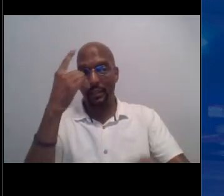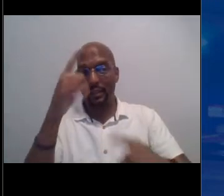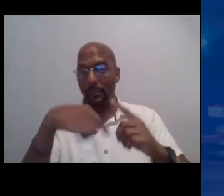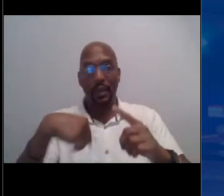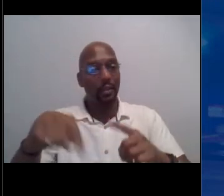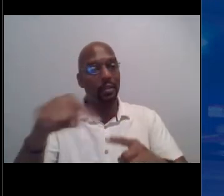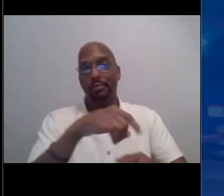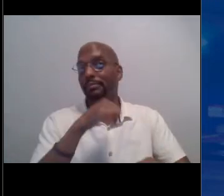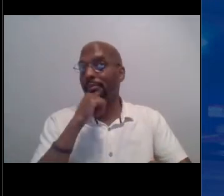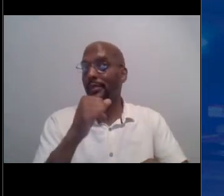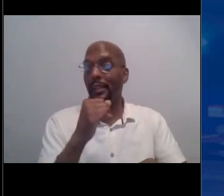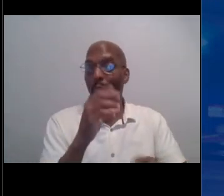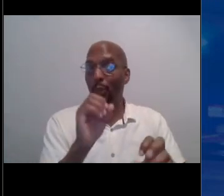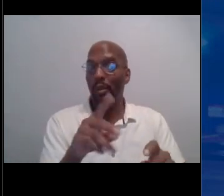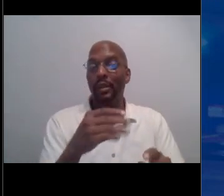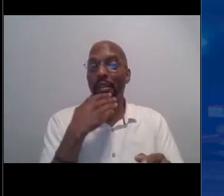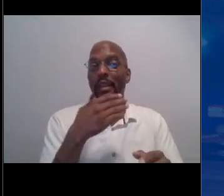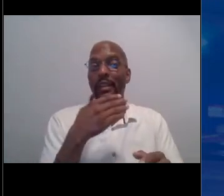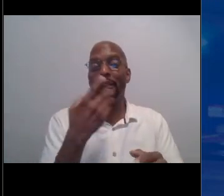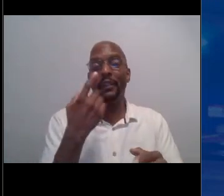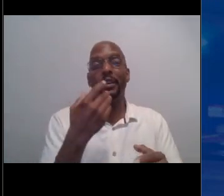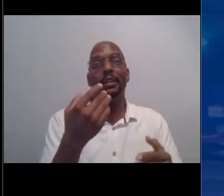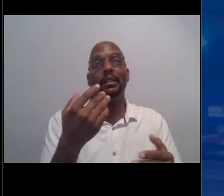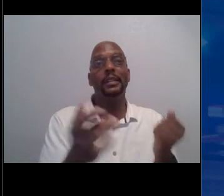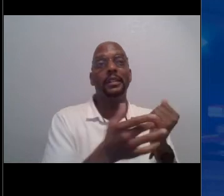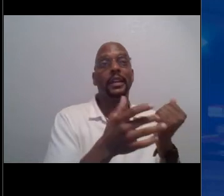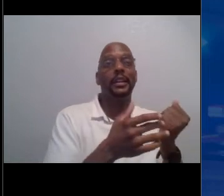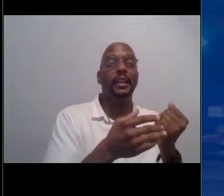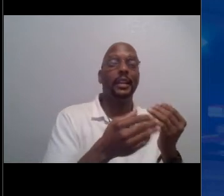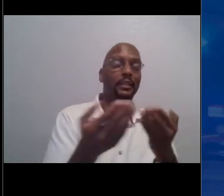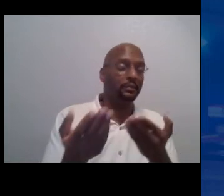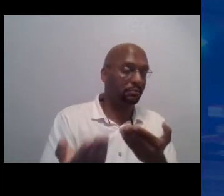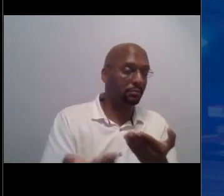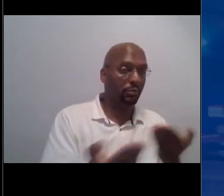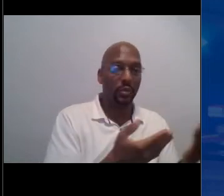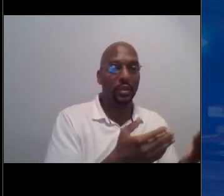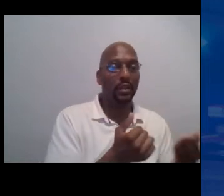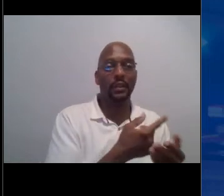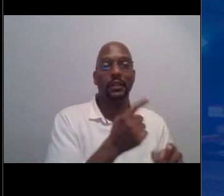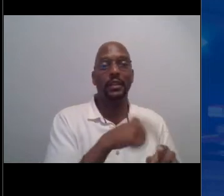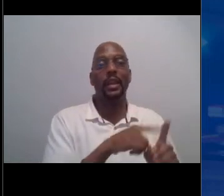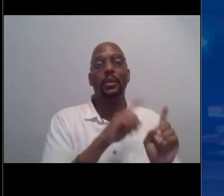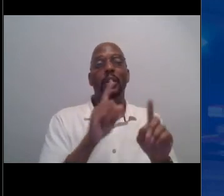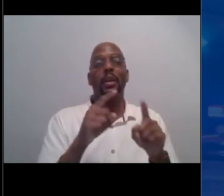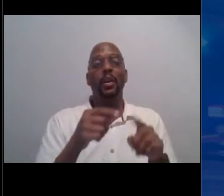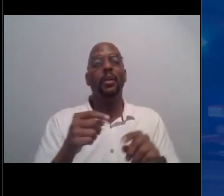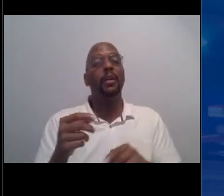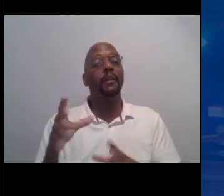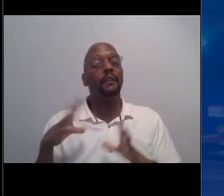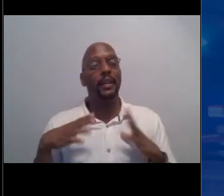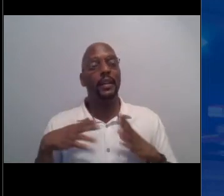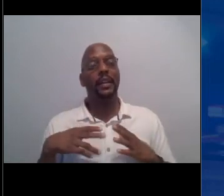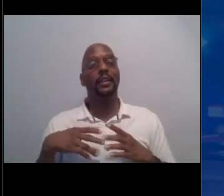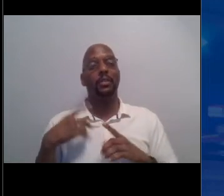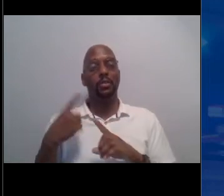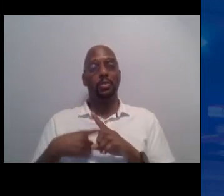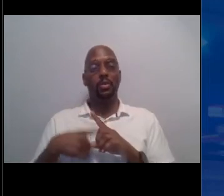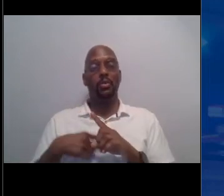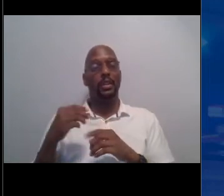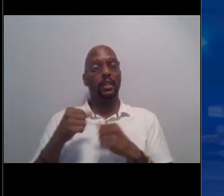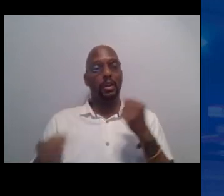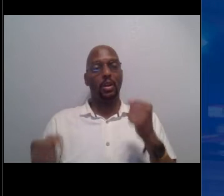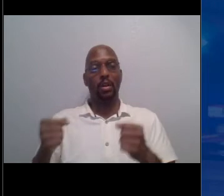bringing the technology that we see every time we go on holidays and rent a car. And you've brought that to